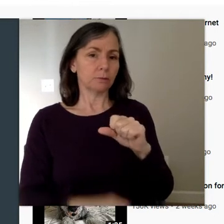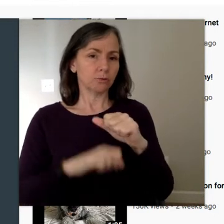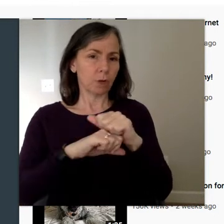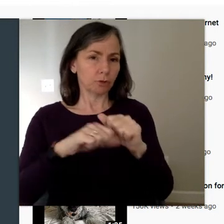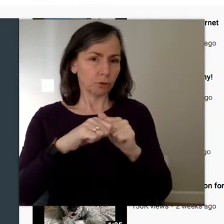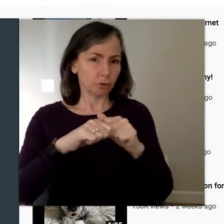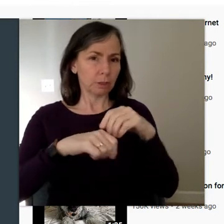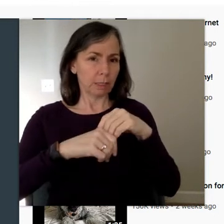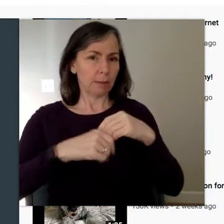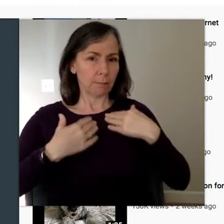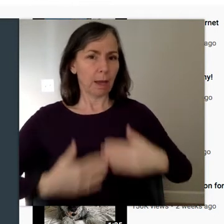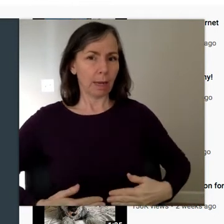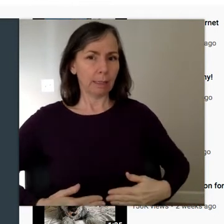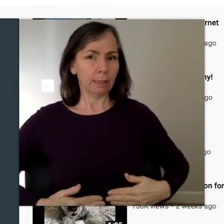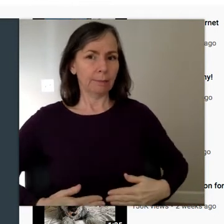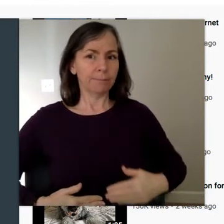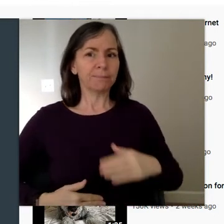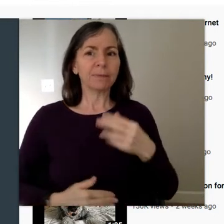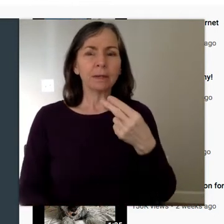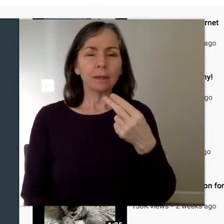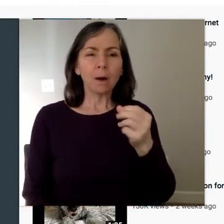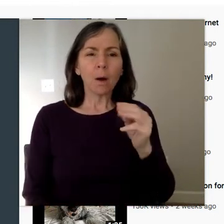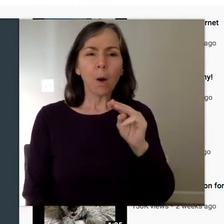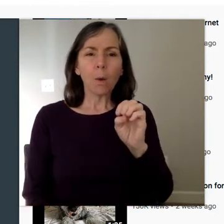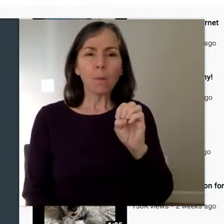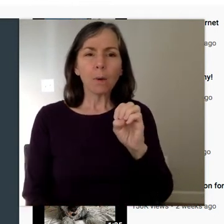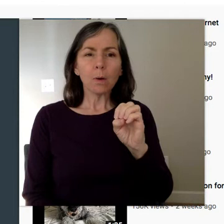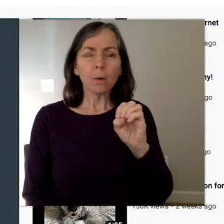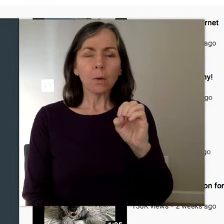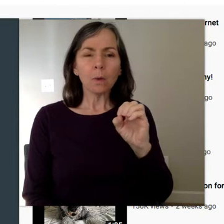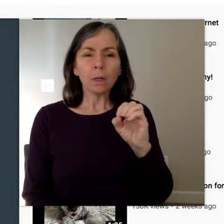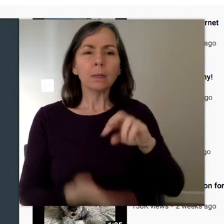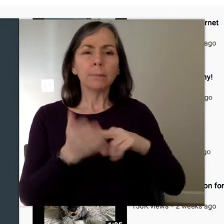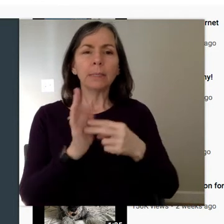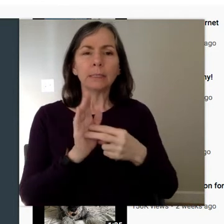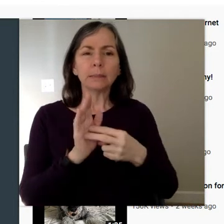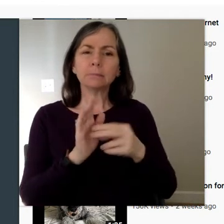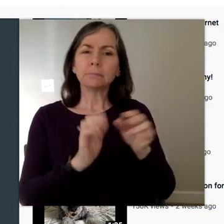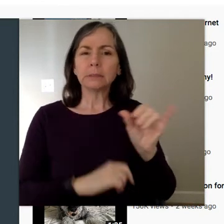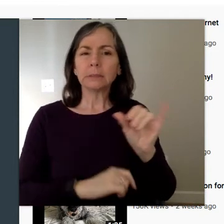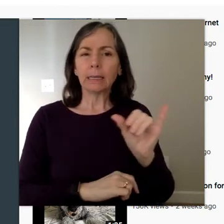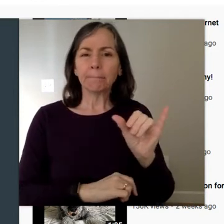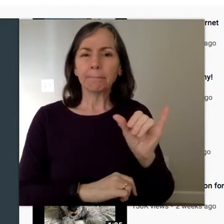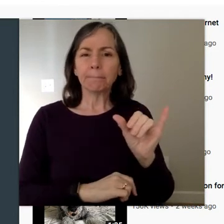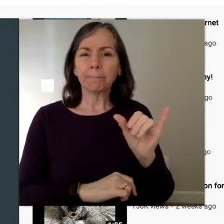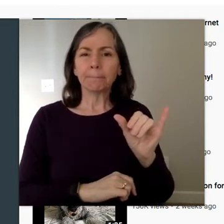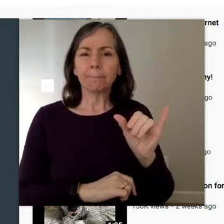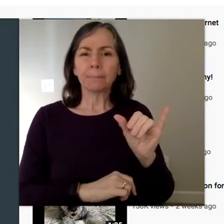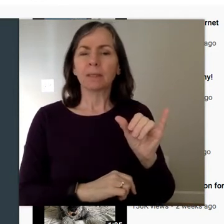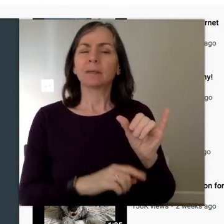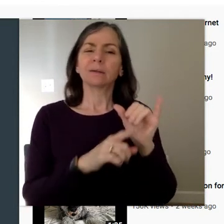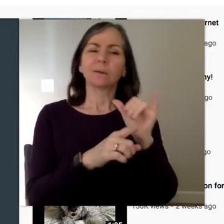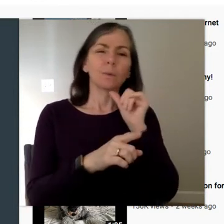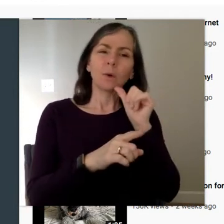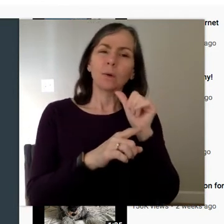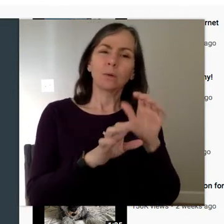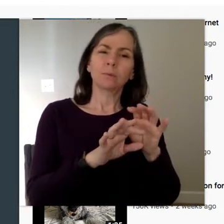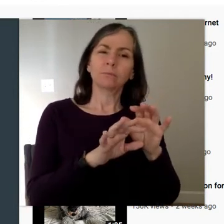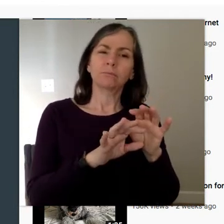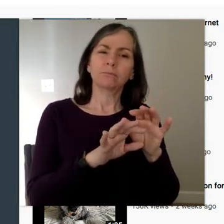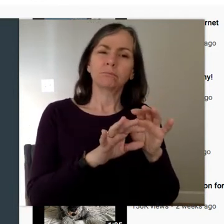this, it's going to be a little different. For number 4, I've split it up. We're not going to write down the significance for analogous,